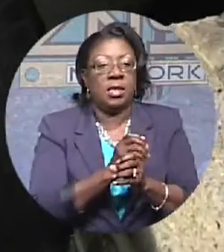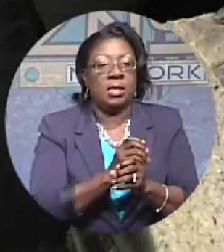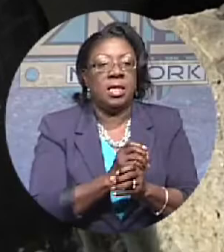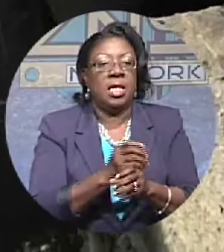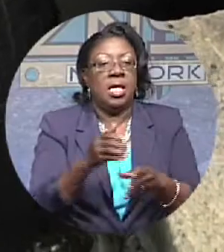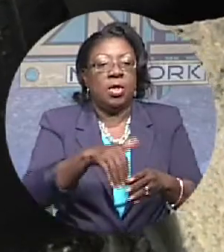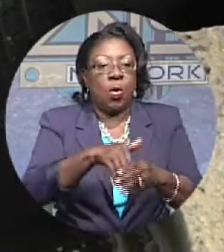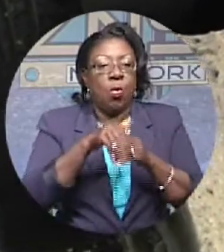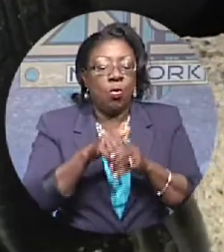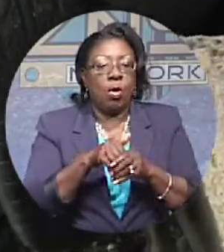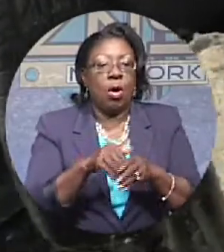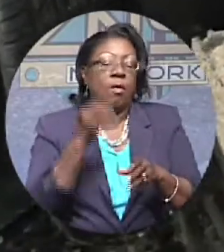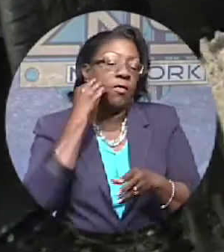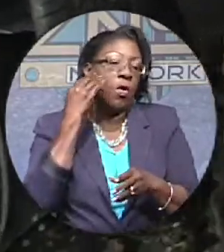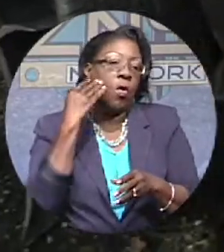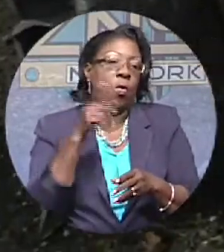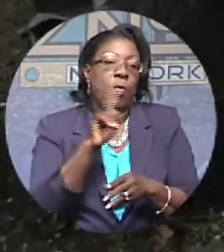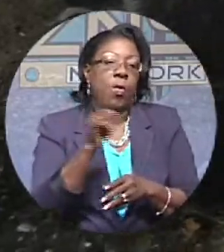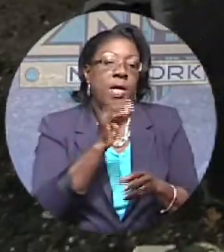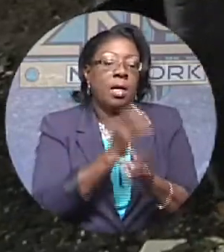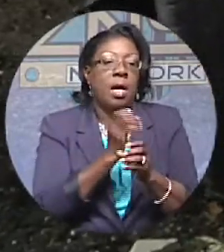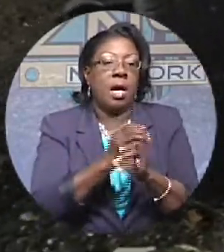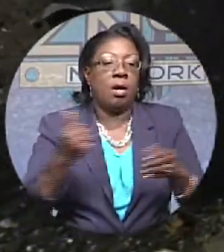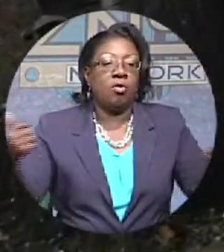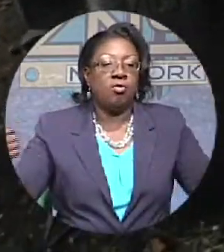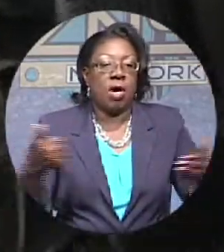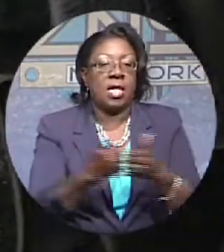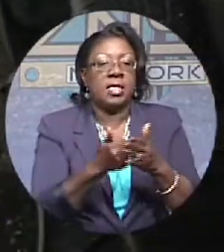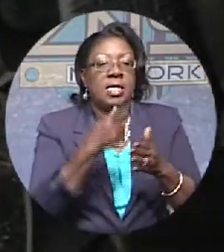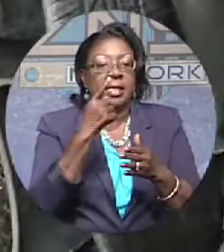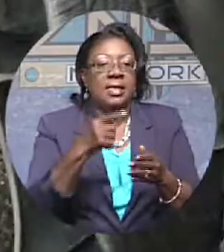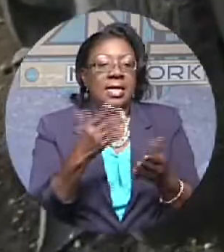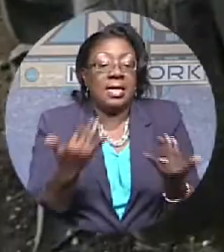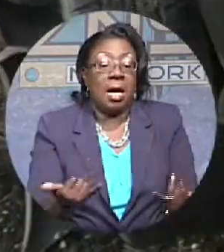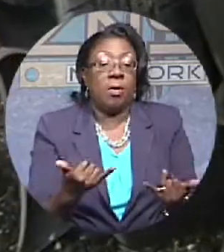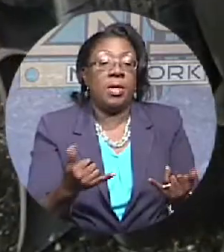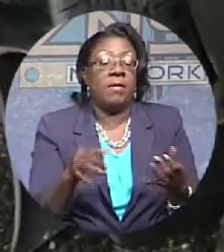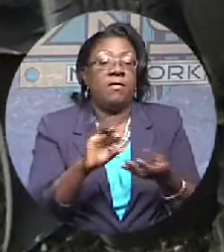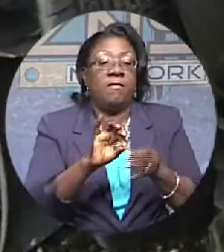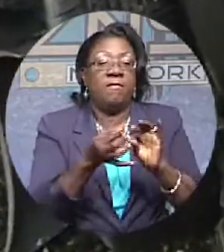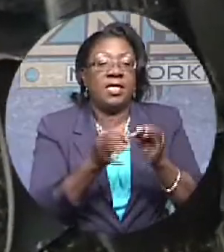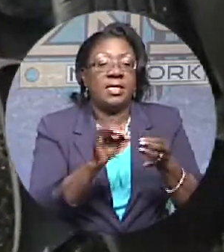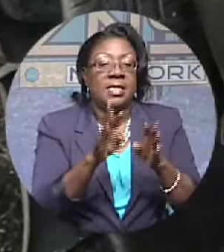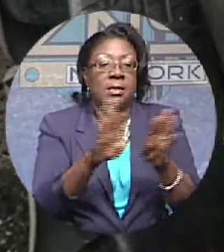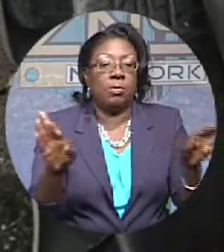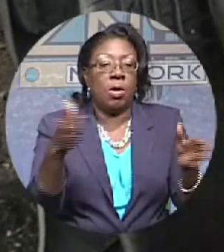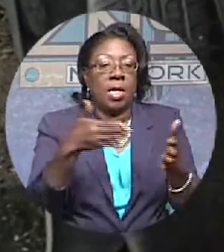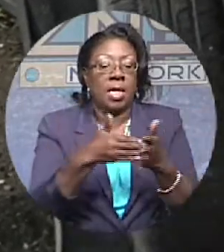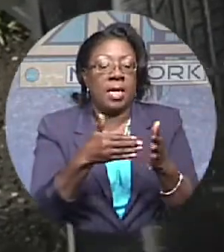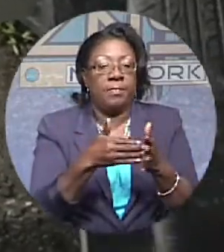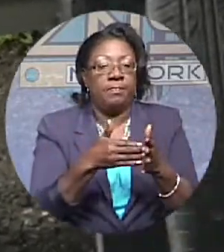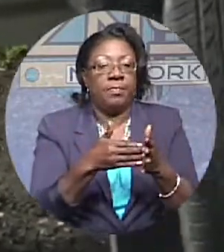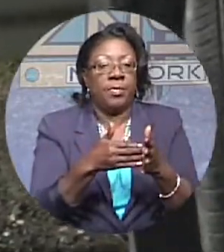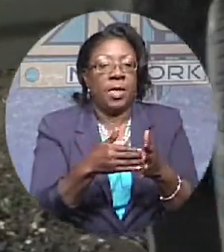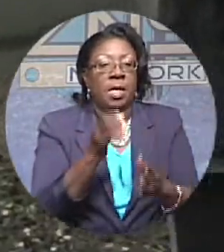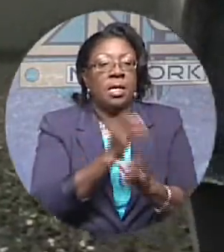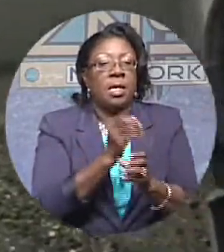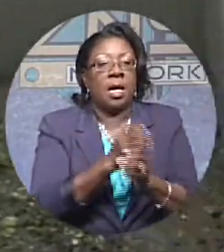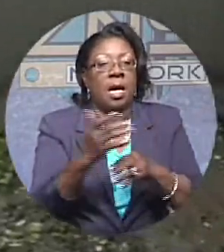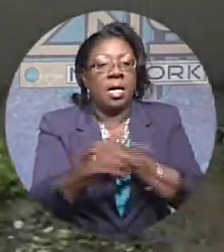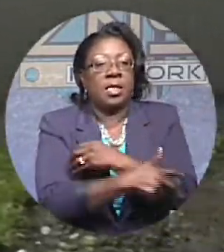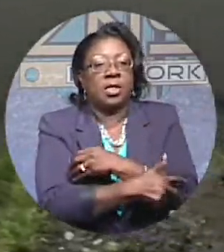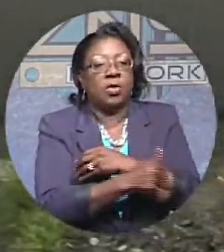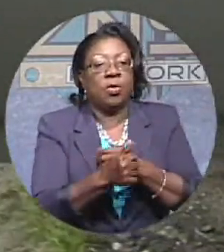the home where the car crashed says he's now faced with a big bill to have his wall repaired. Face the wall, the car is a stolen vehicle, I